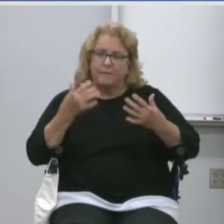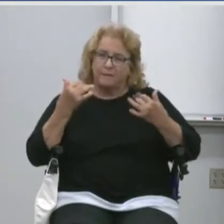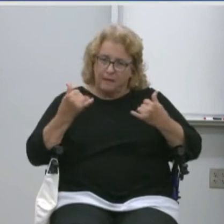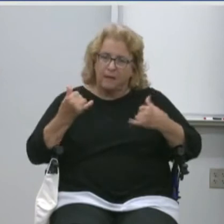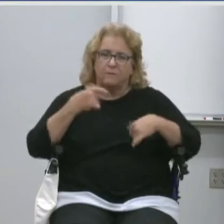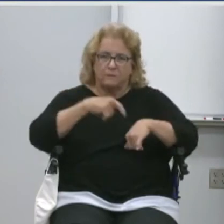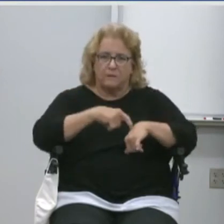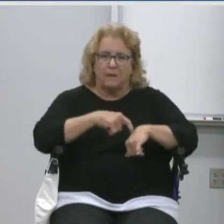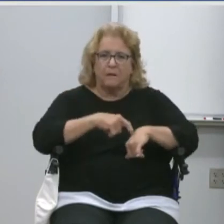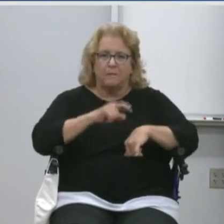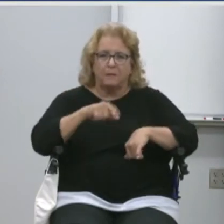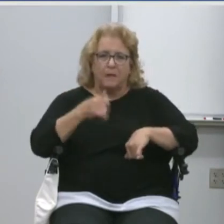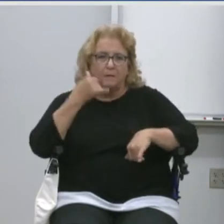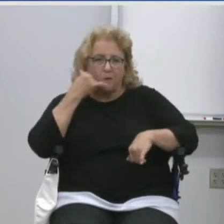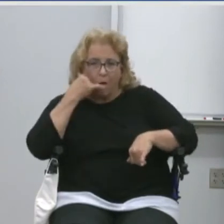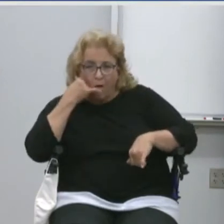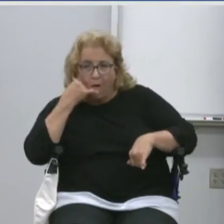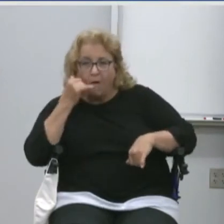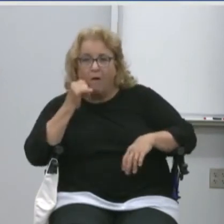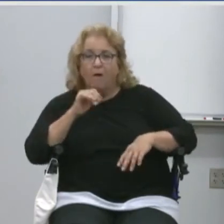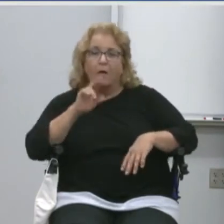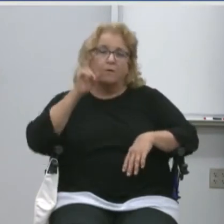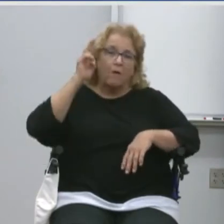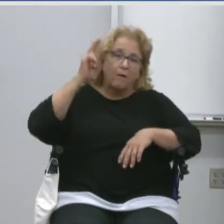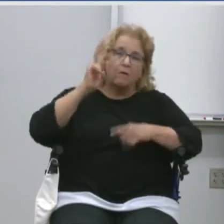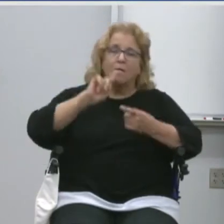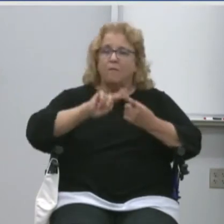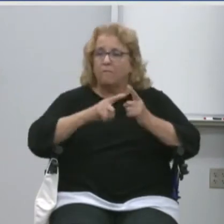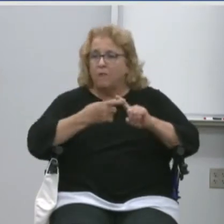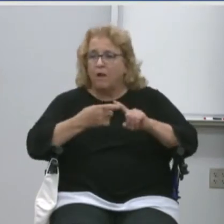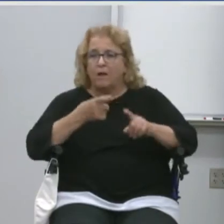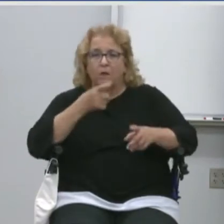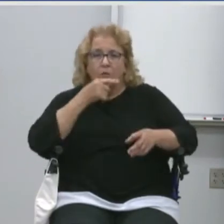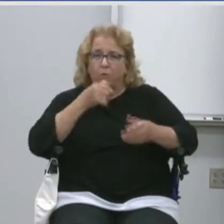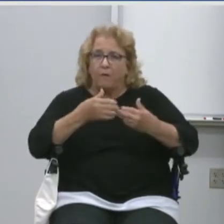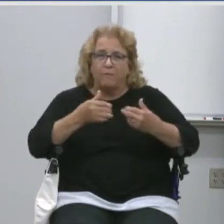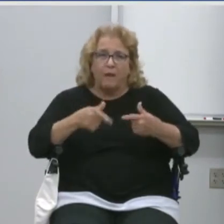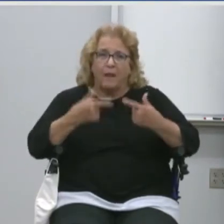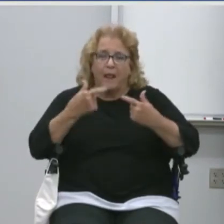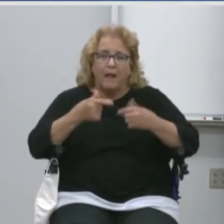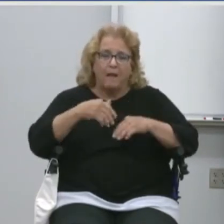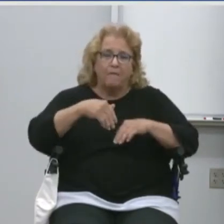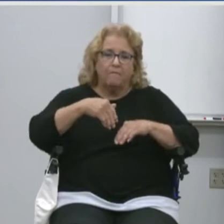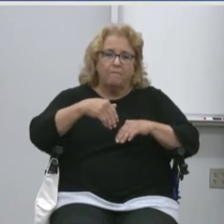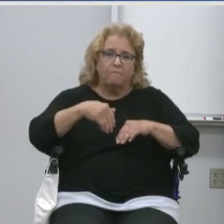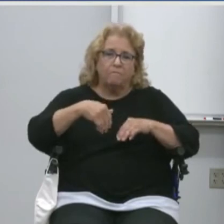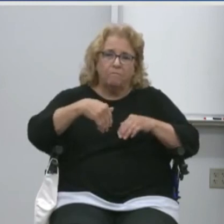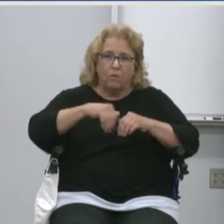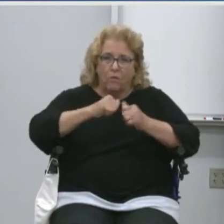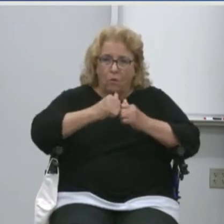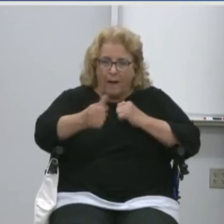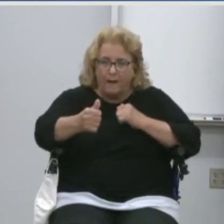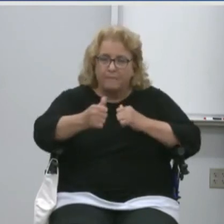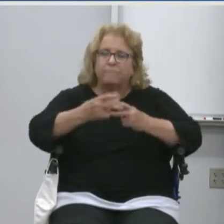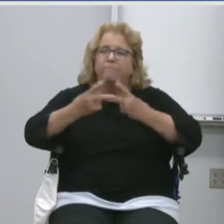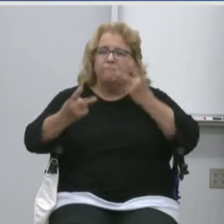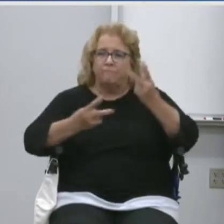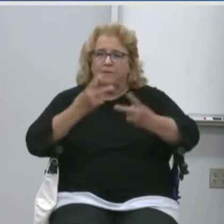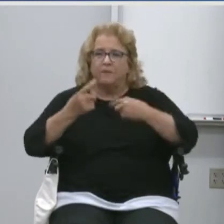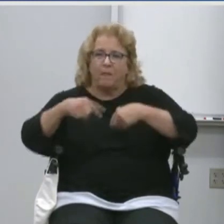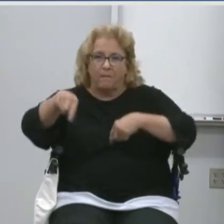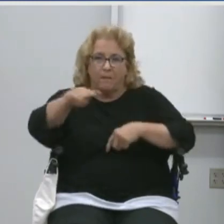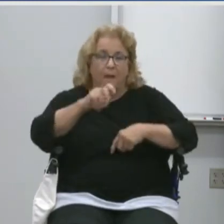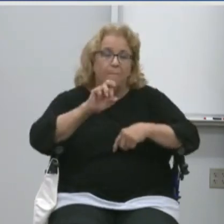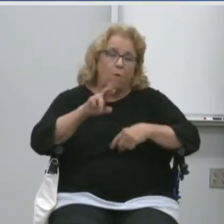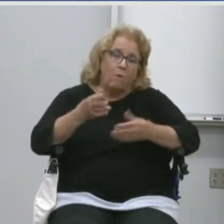time. So you need to be calling Uncle Fred or your friends or whomever live farther inland and visit those folks,